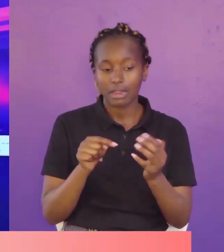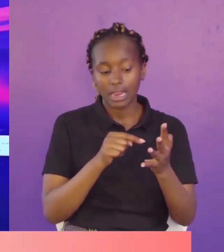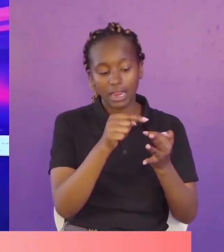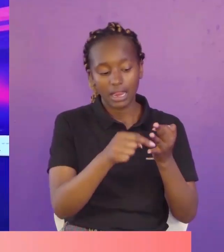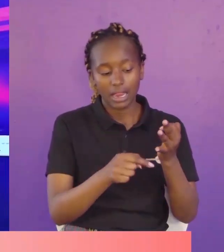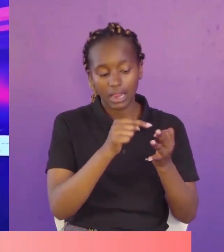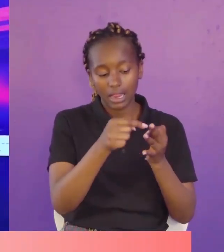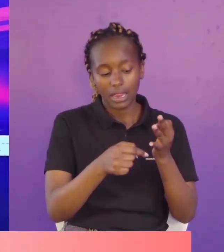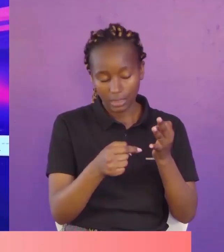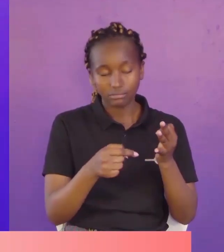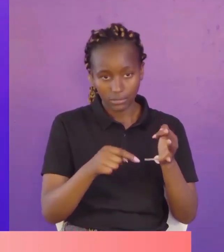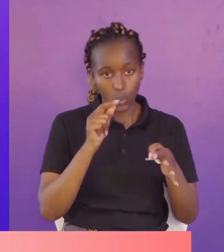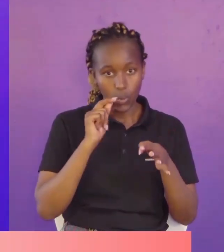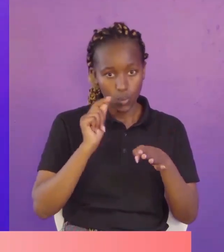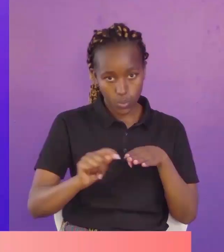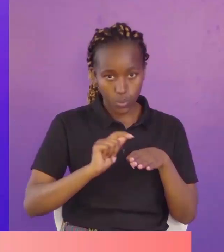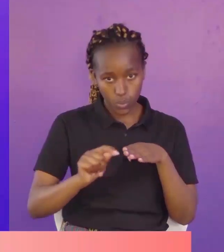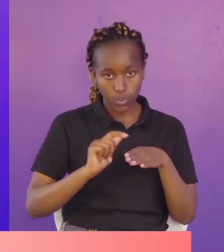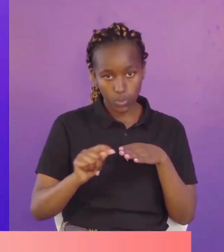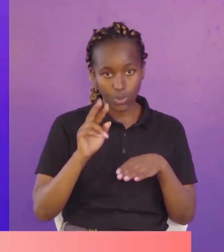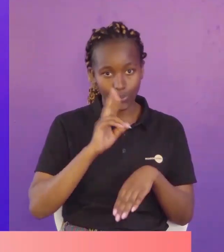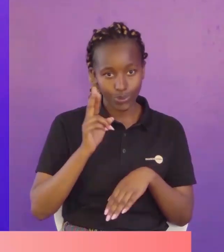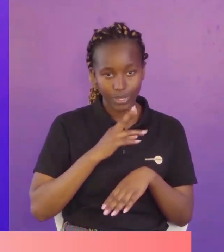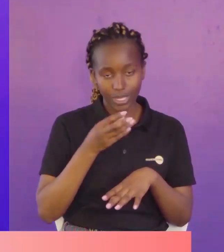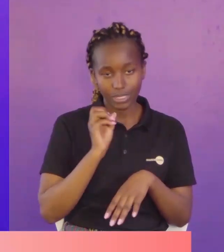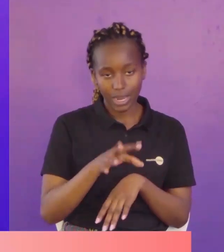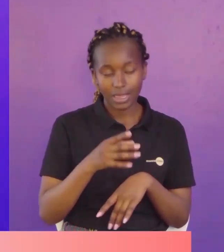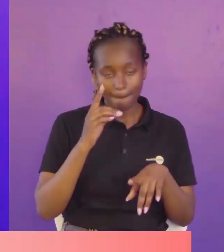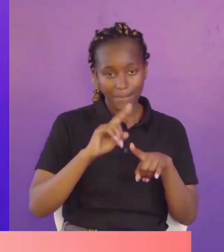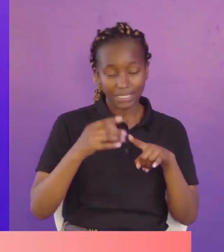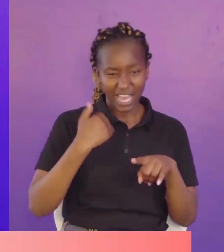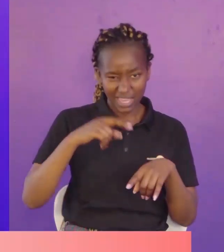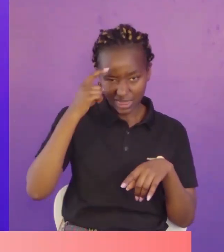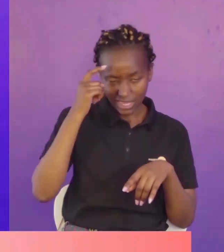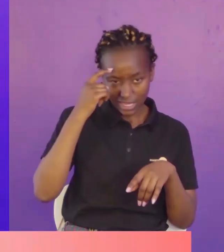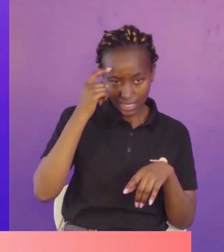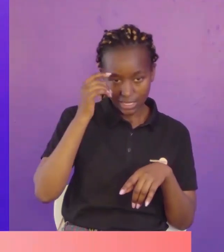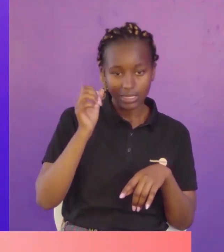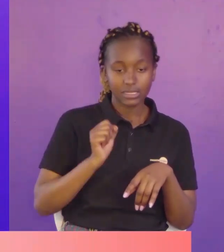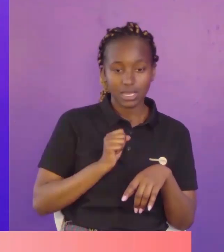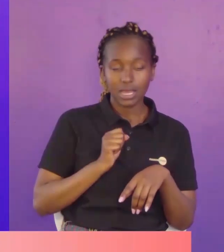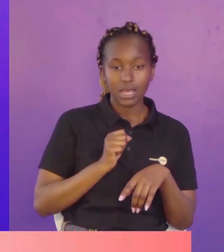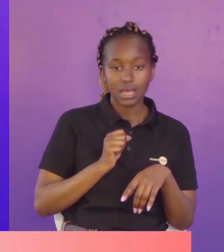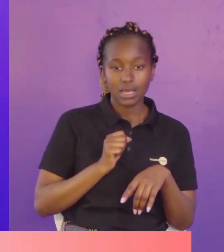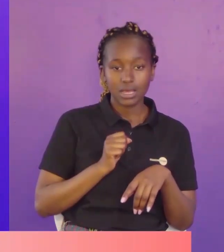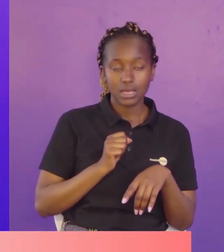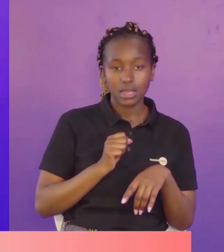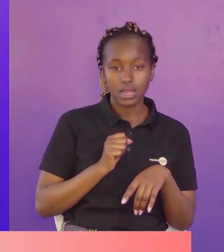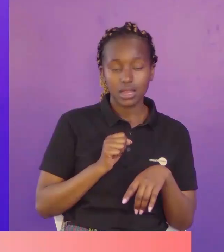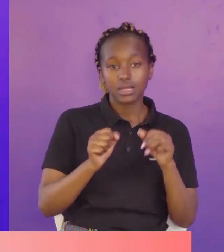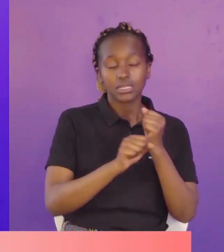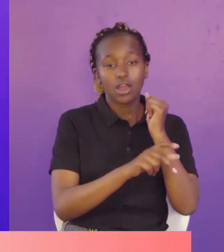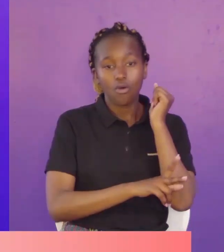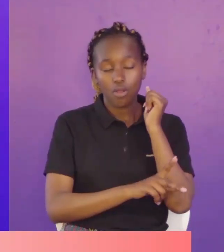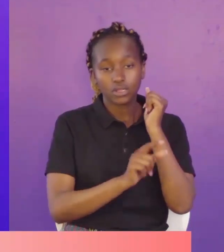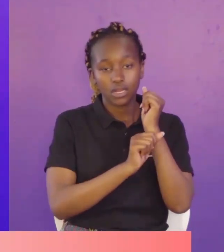but Senegal, we can give Senegal. We can give them because of the name and the way